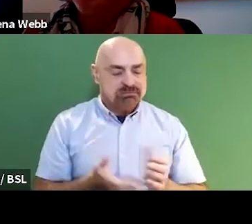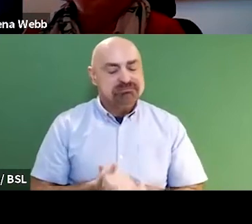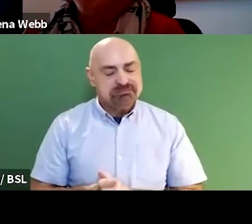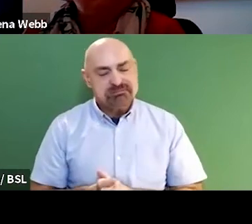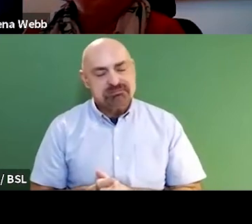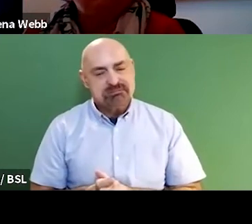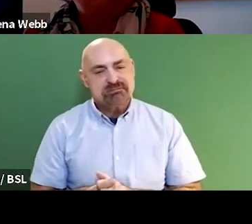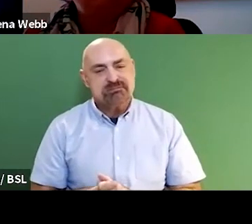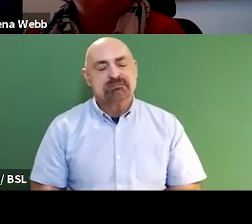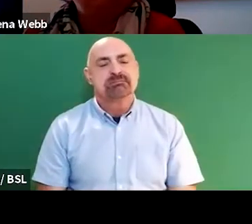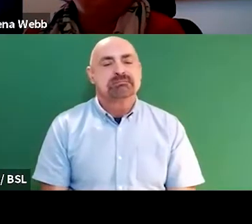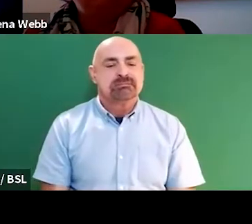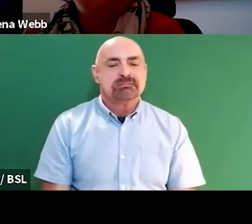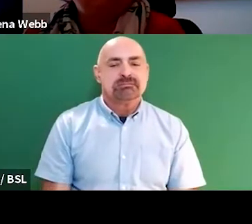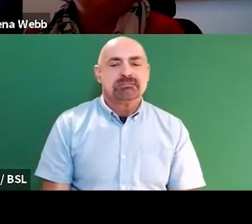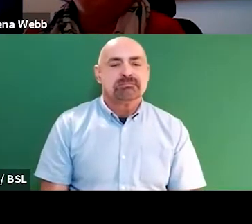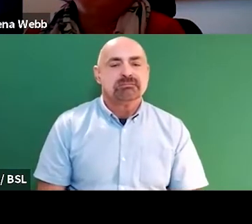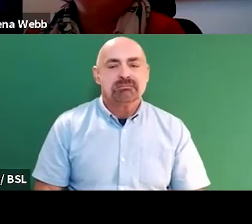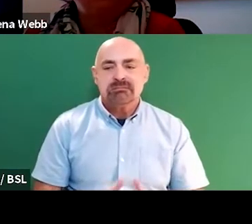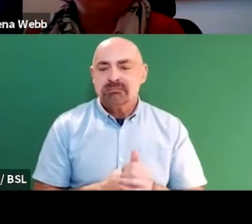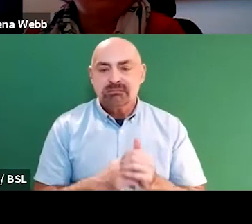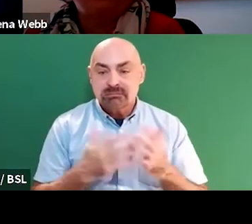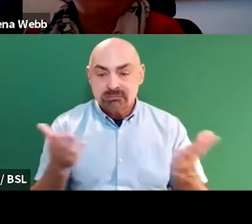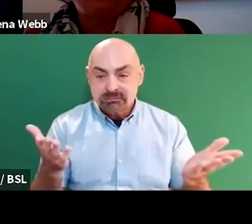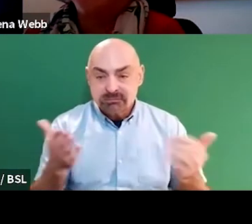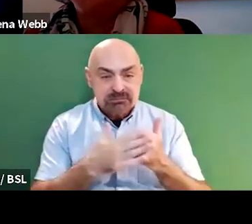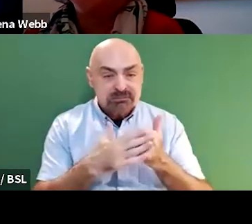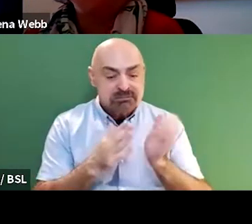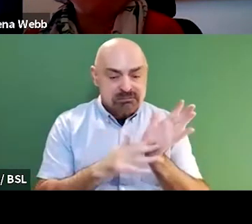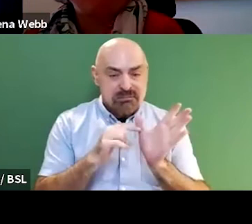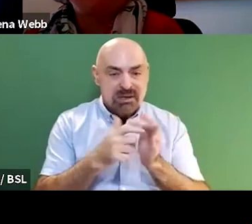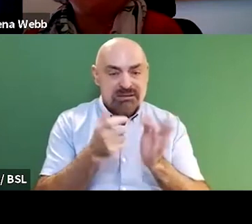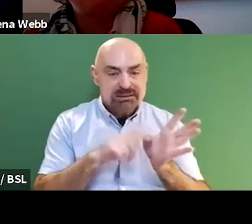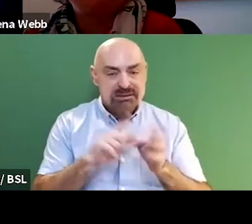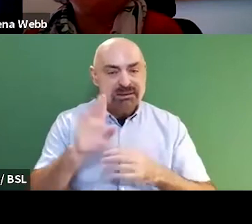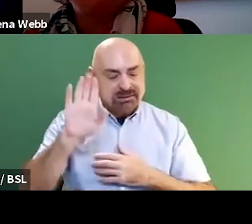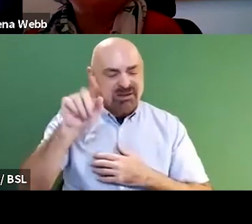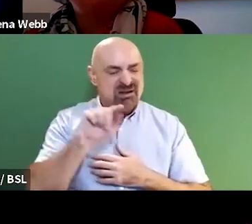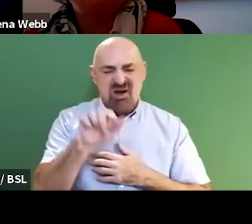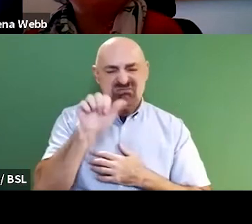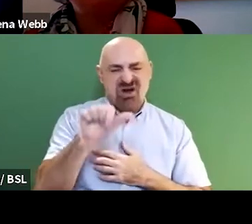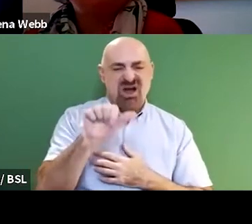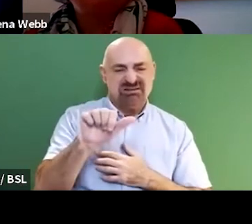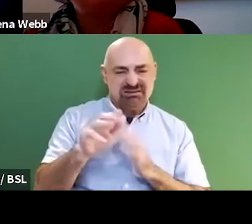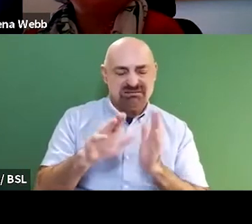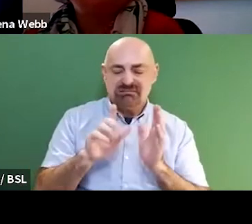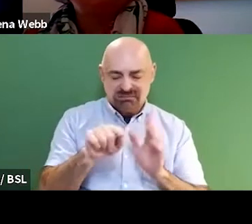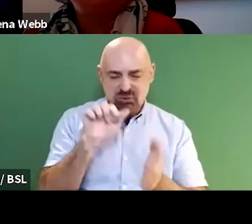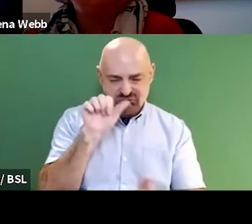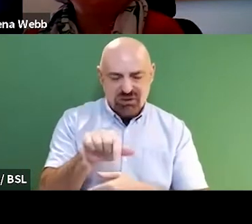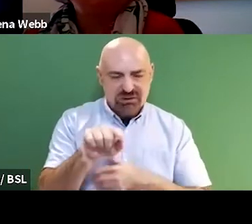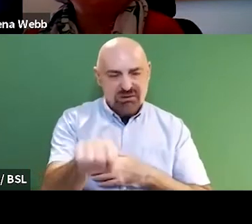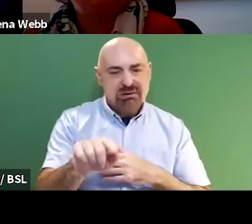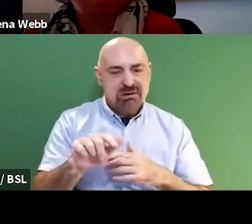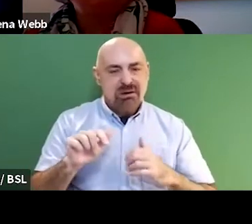well. Mandy and Helena, have you got anything you wanted to add? Yeah, no, I think that's perfect, Helen. We designed